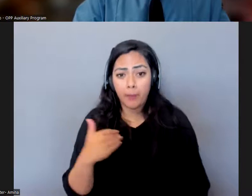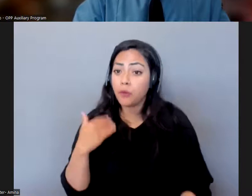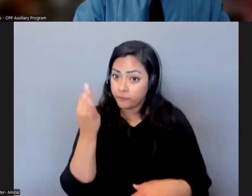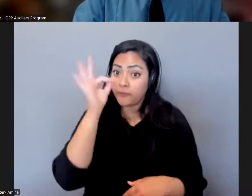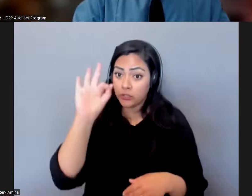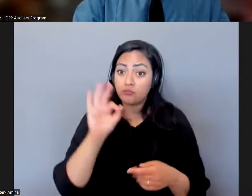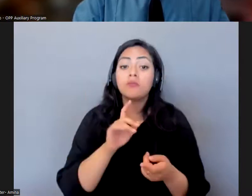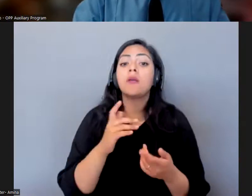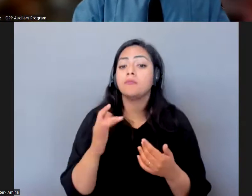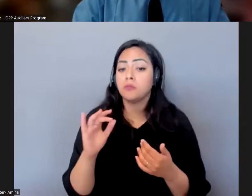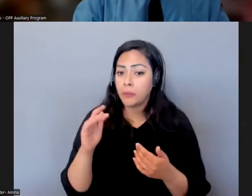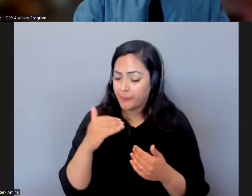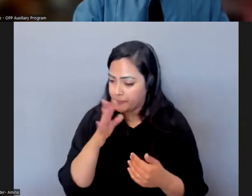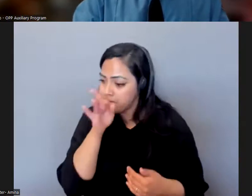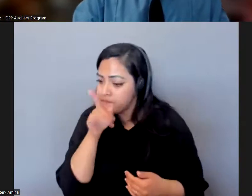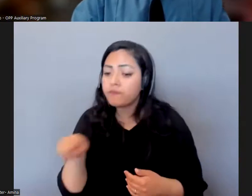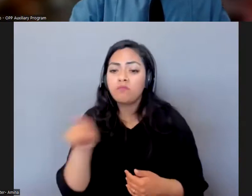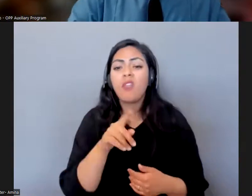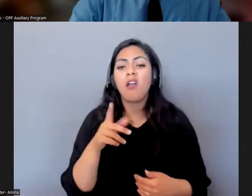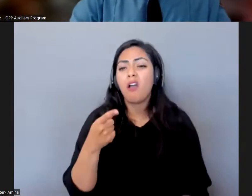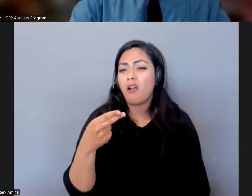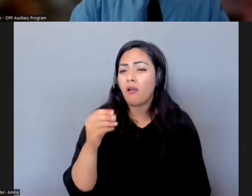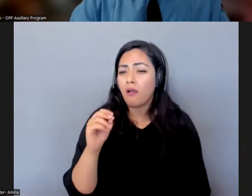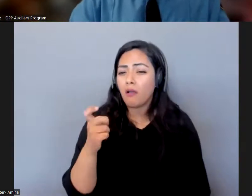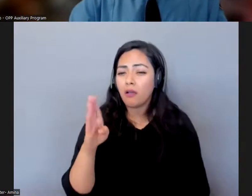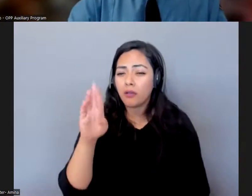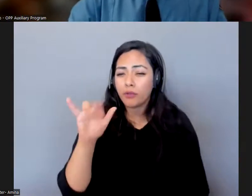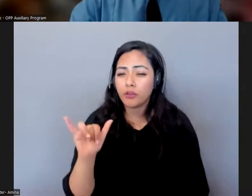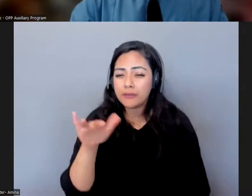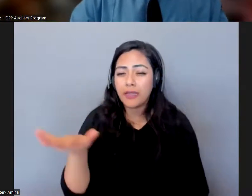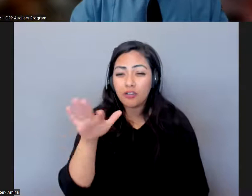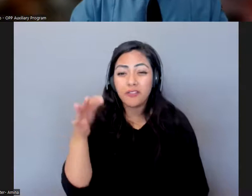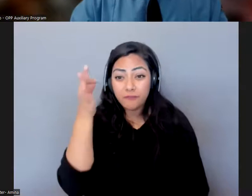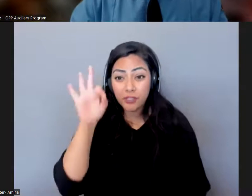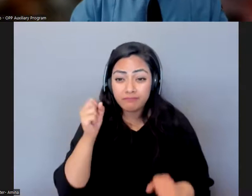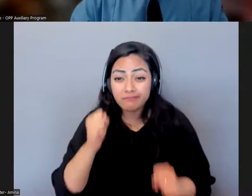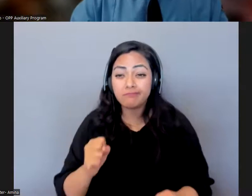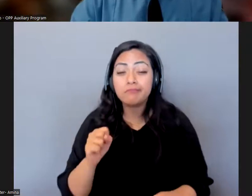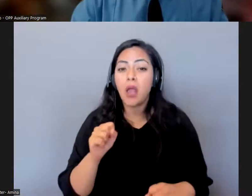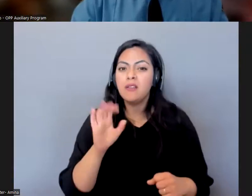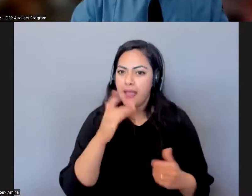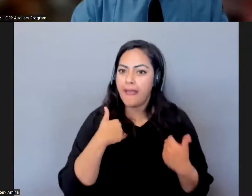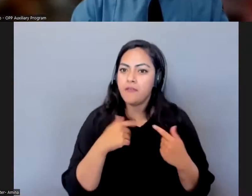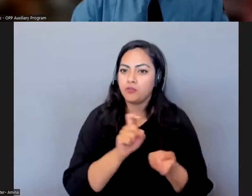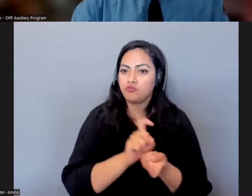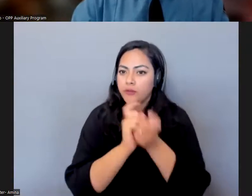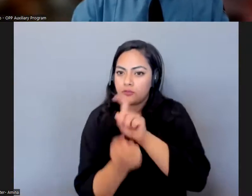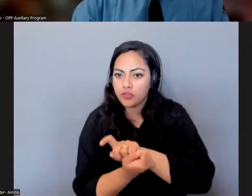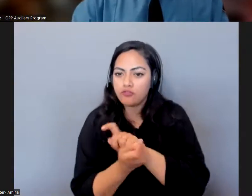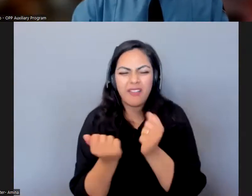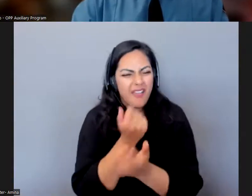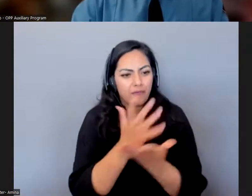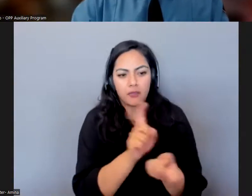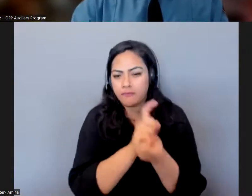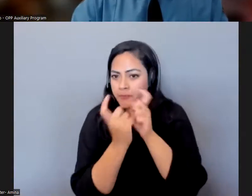do have a lot of frauds in the Hawkesbury area. So definitely, if there was a requirement for French, please reach out and we'll definitely